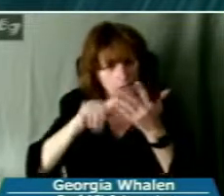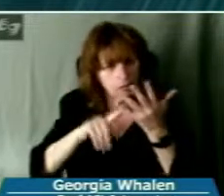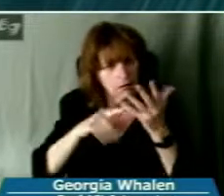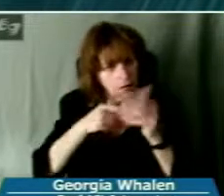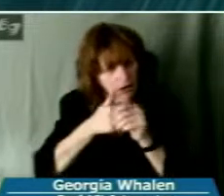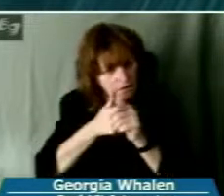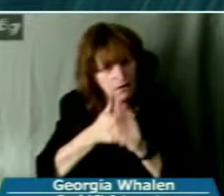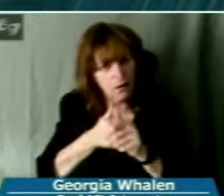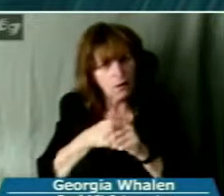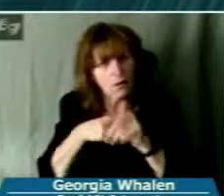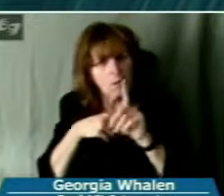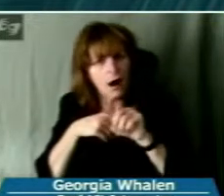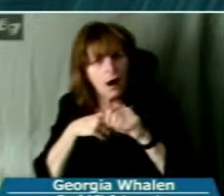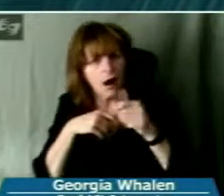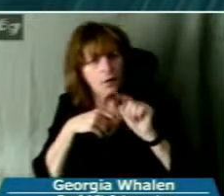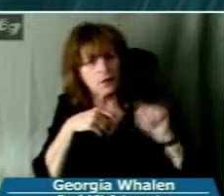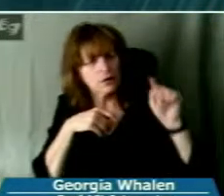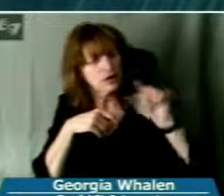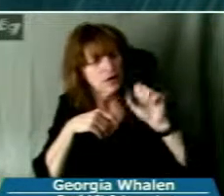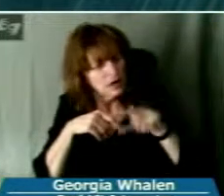So can you kind of run me through that again?